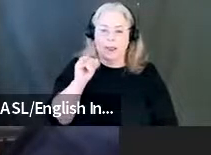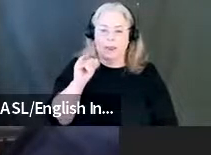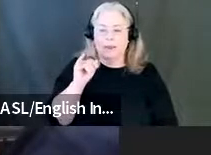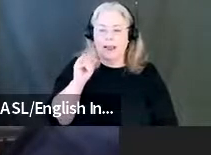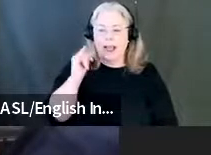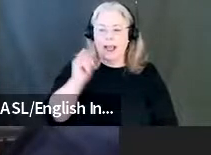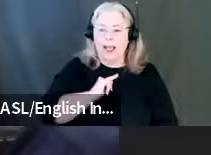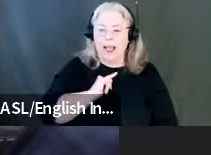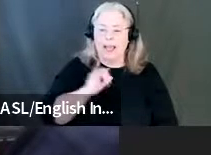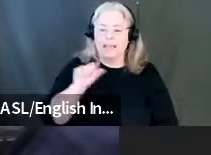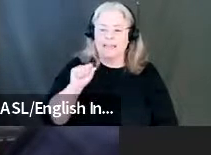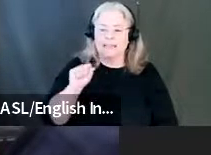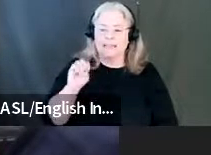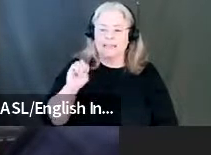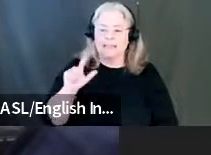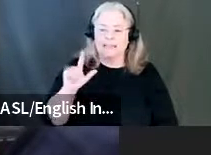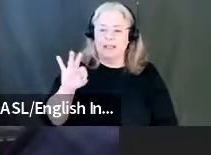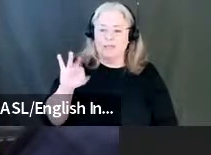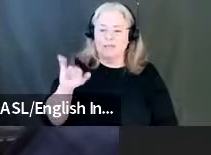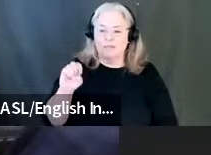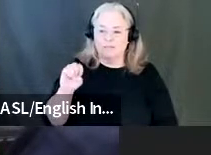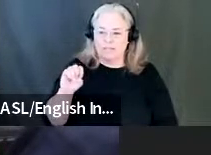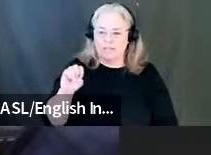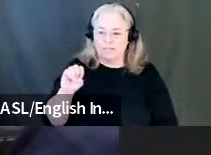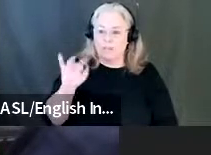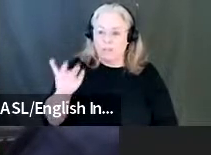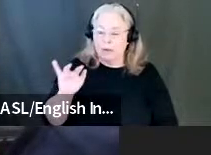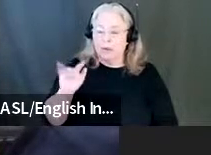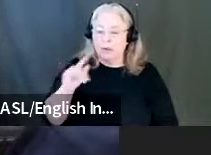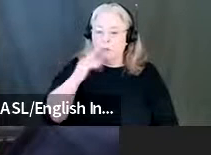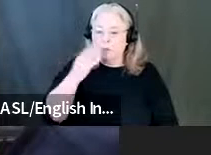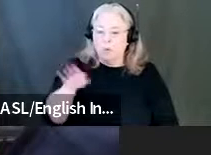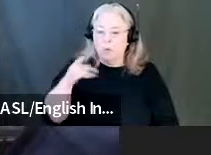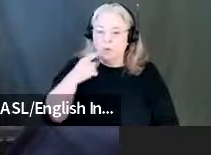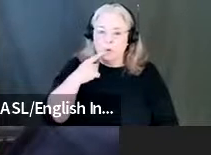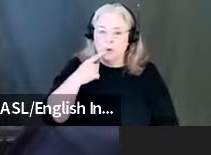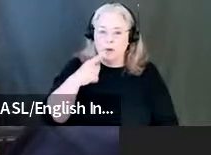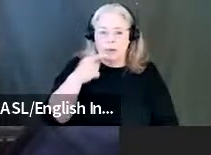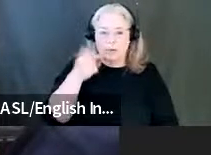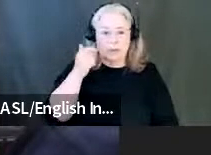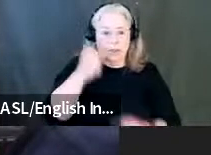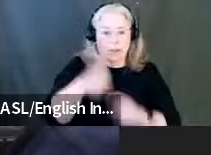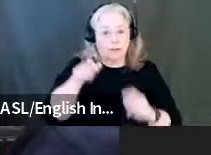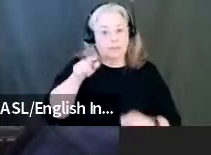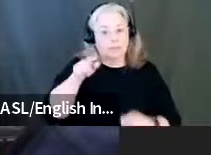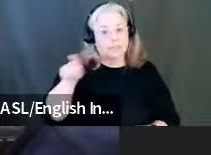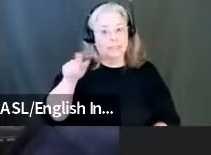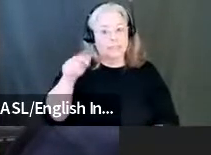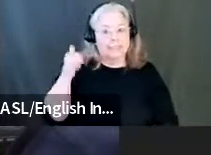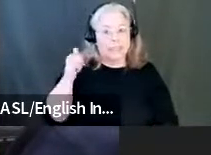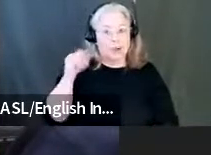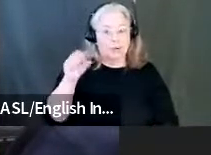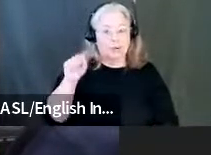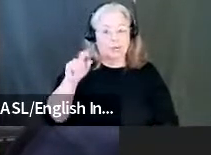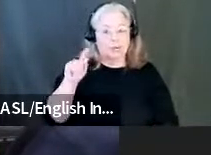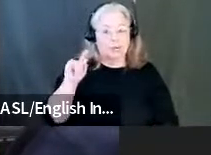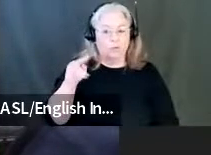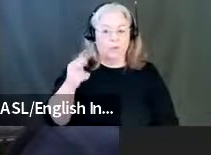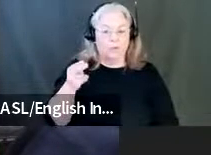Bluetooth. Because this yellow switch, every time she tries to hit the yellow switch, first of